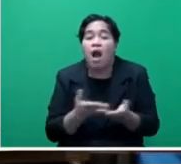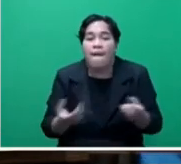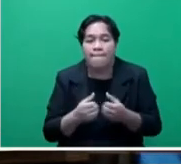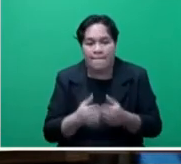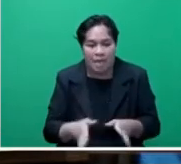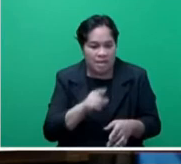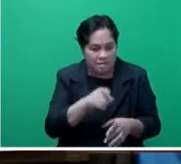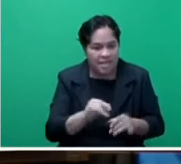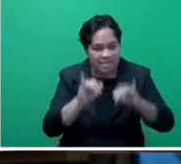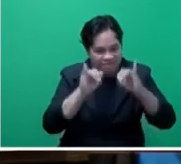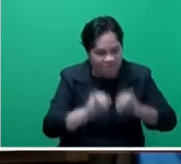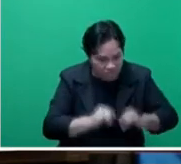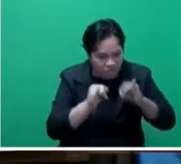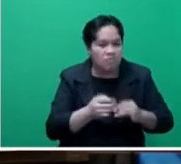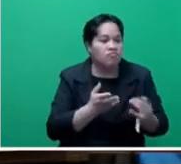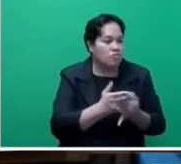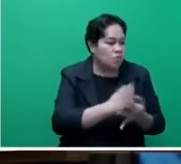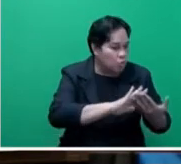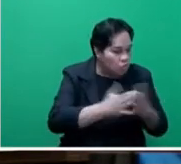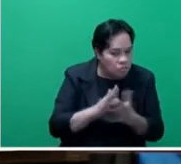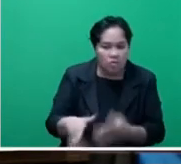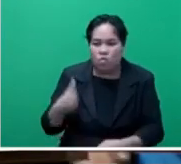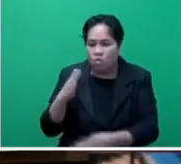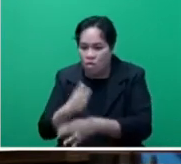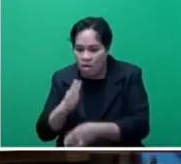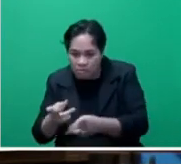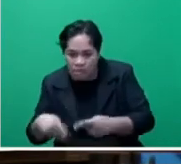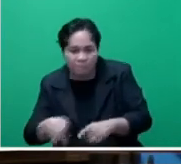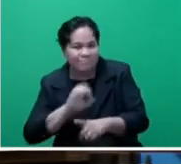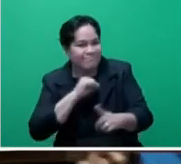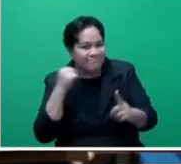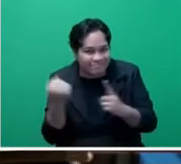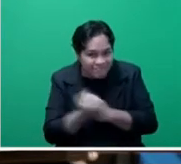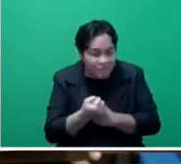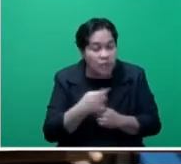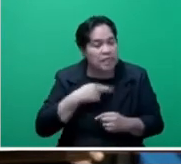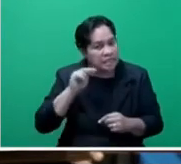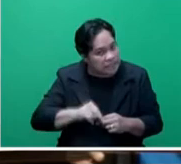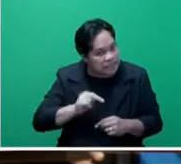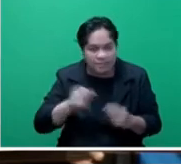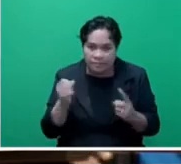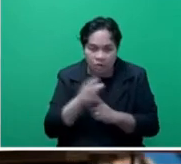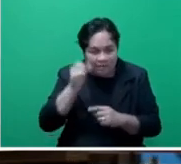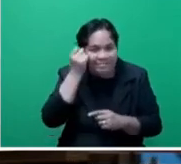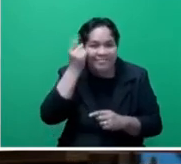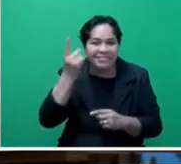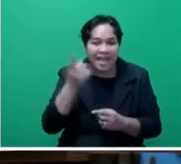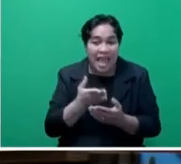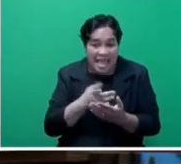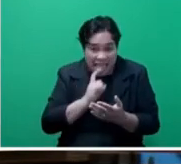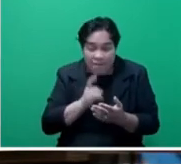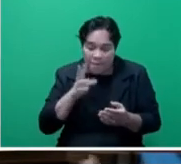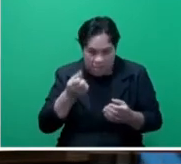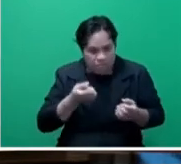society, communities, workspaces, and the surroundings. We need to understand that unless we try to make room for